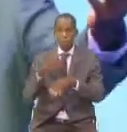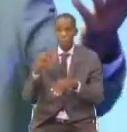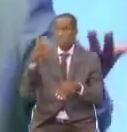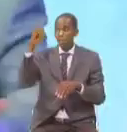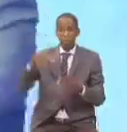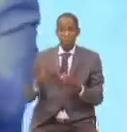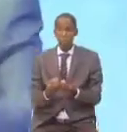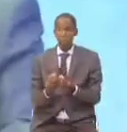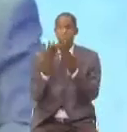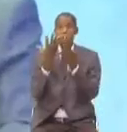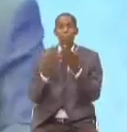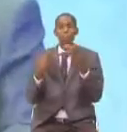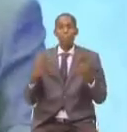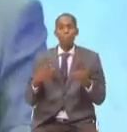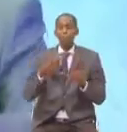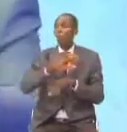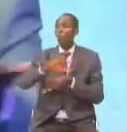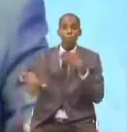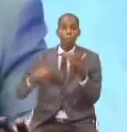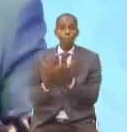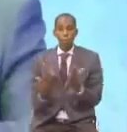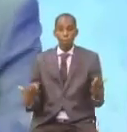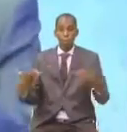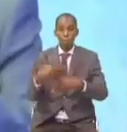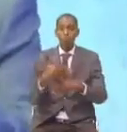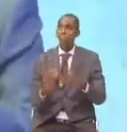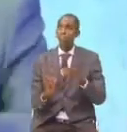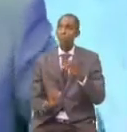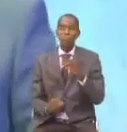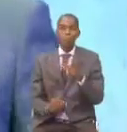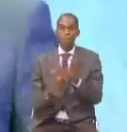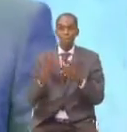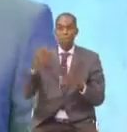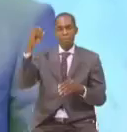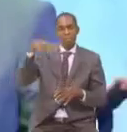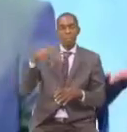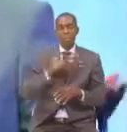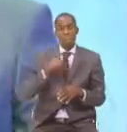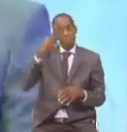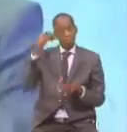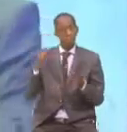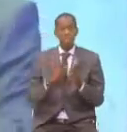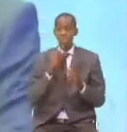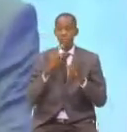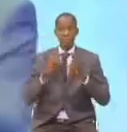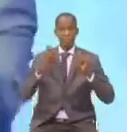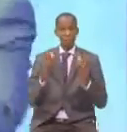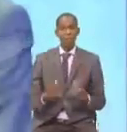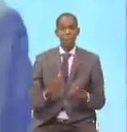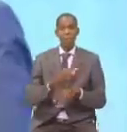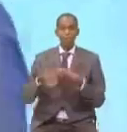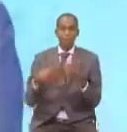is in light. And because it is instantaneous, all the darkness will